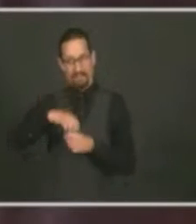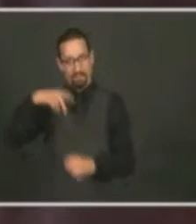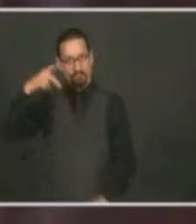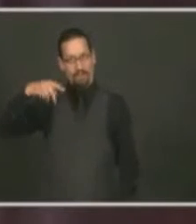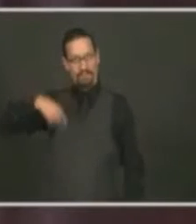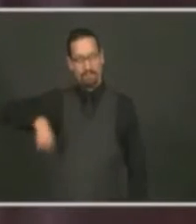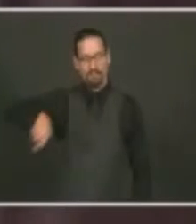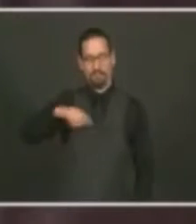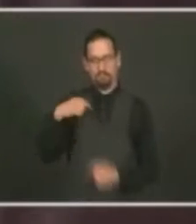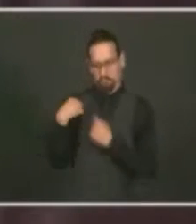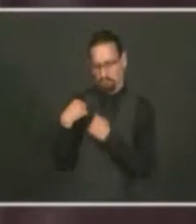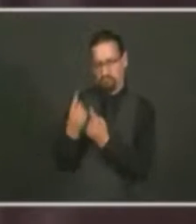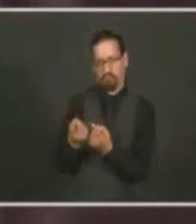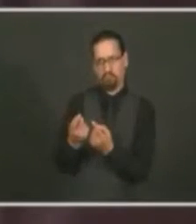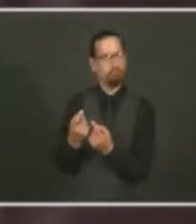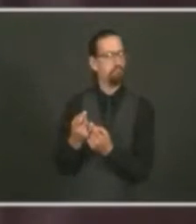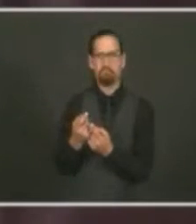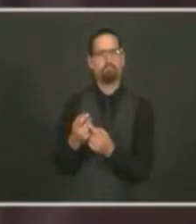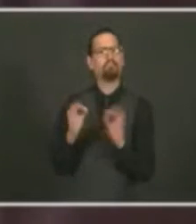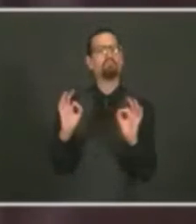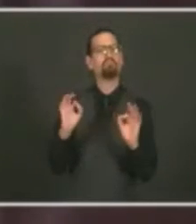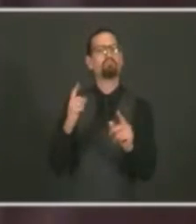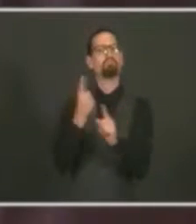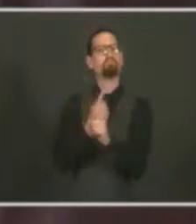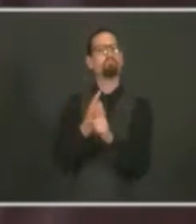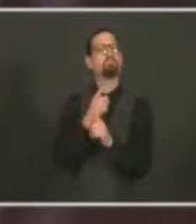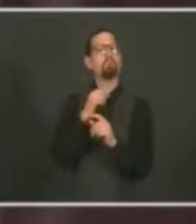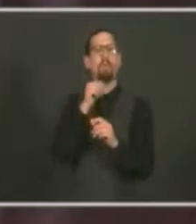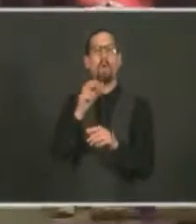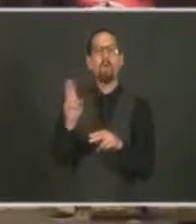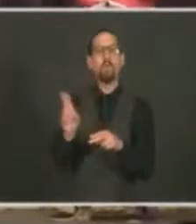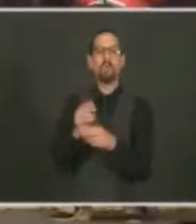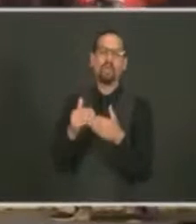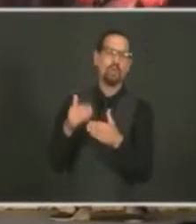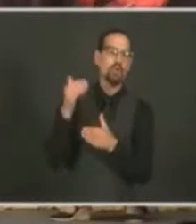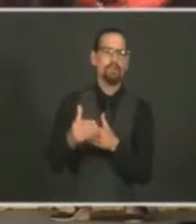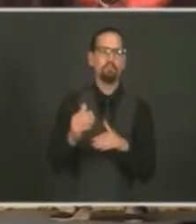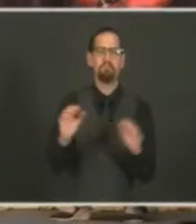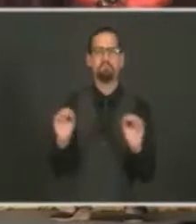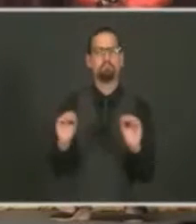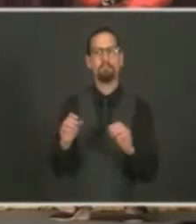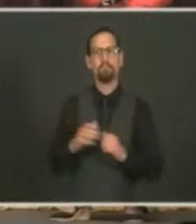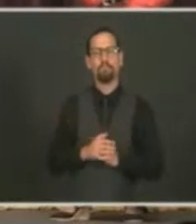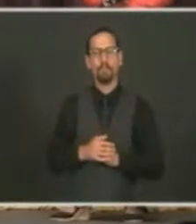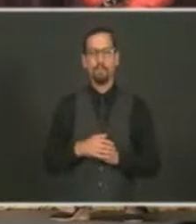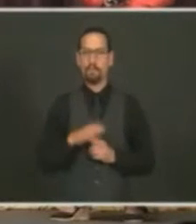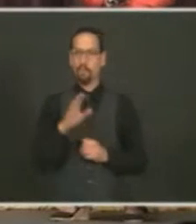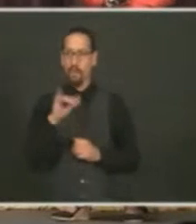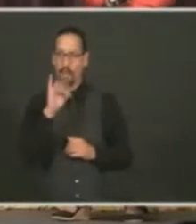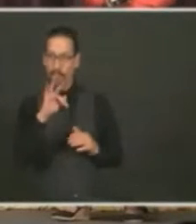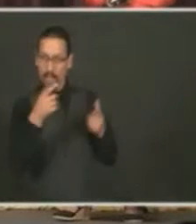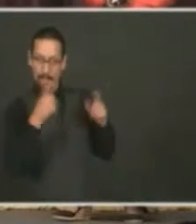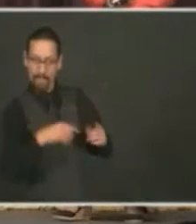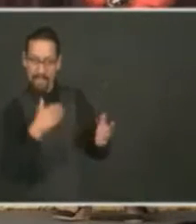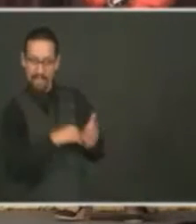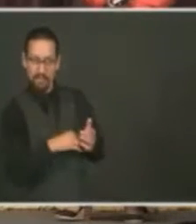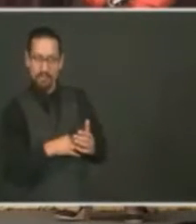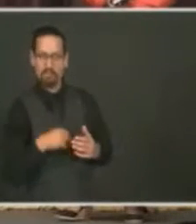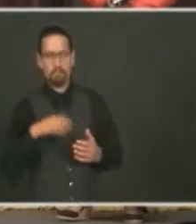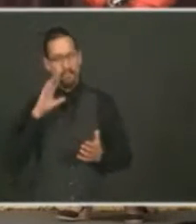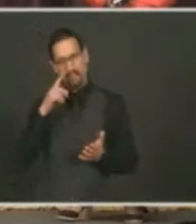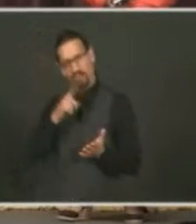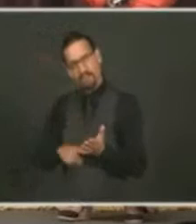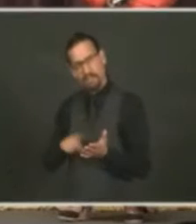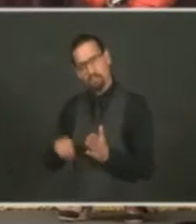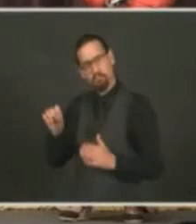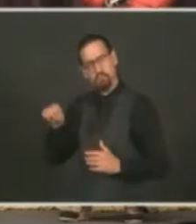are. And these will be as well. I know you mentioned a lot, and you're putting a lot of the blame for COVID-19